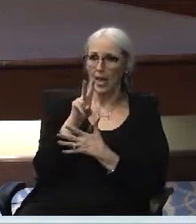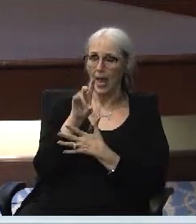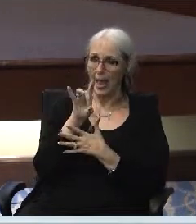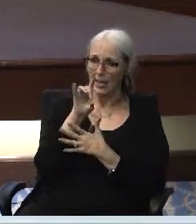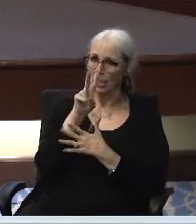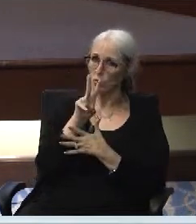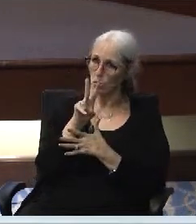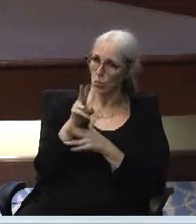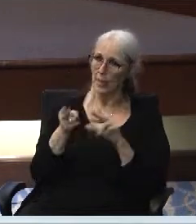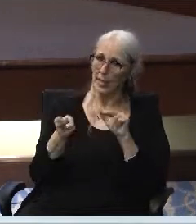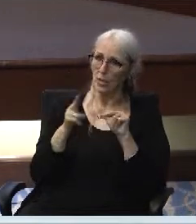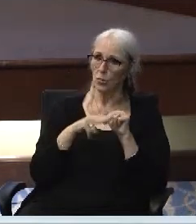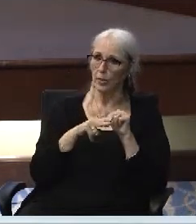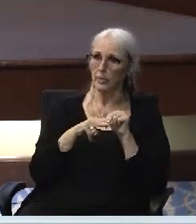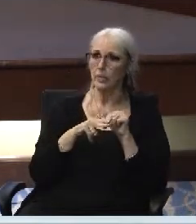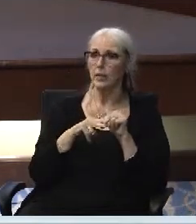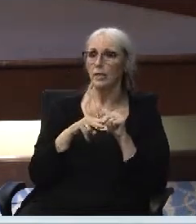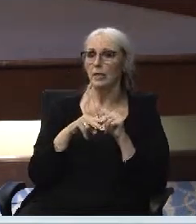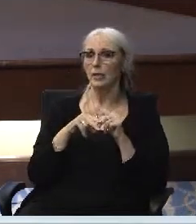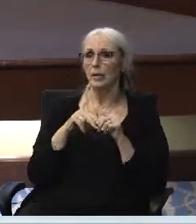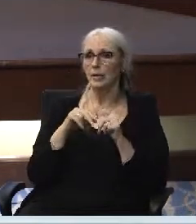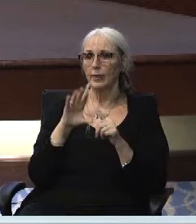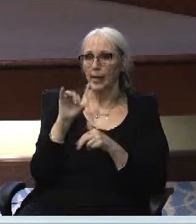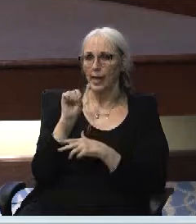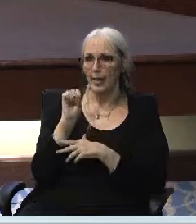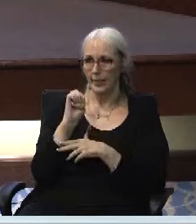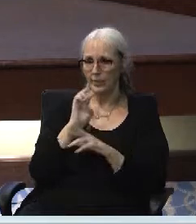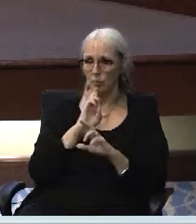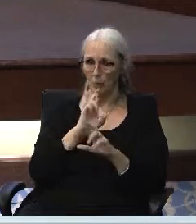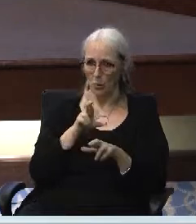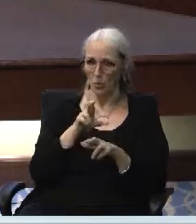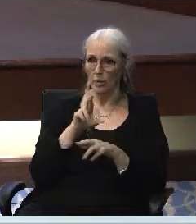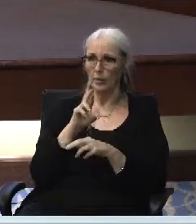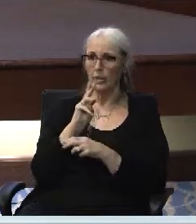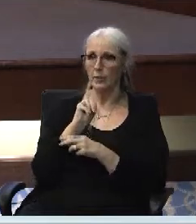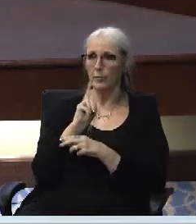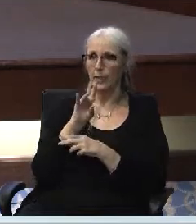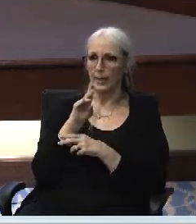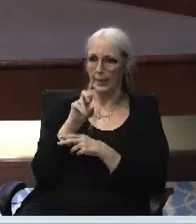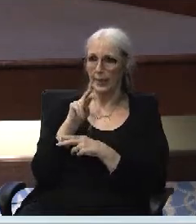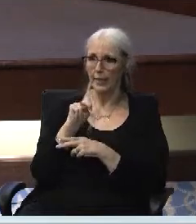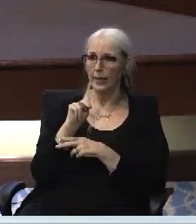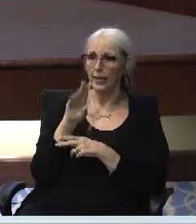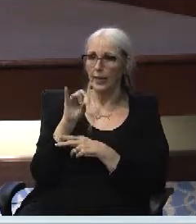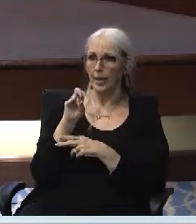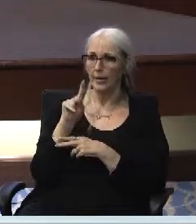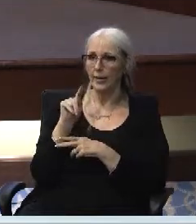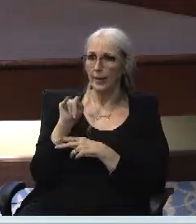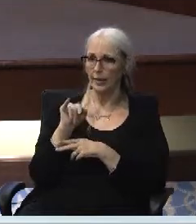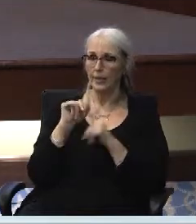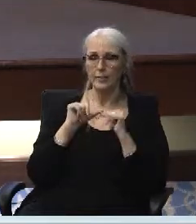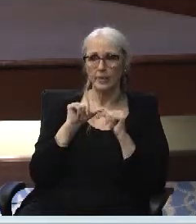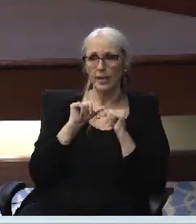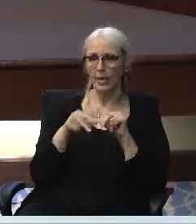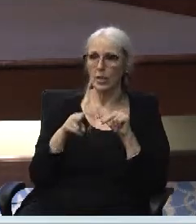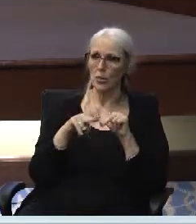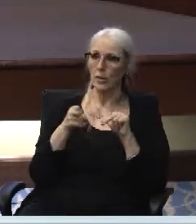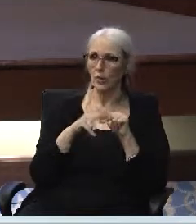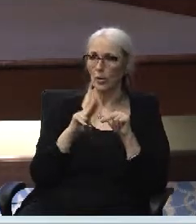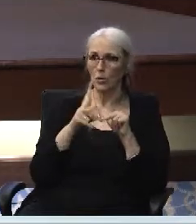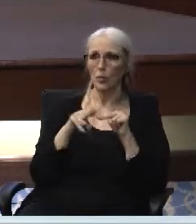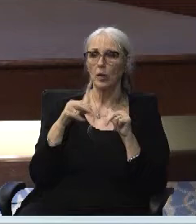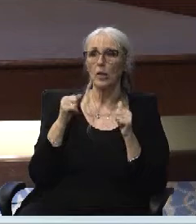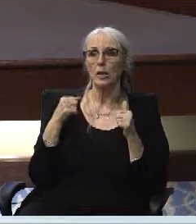2,082% increase in the number of COVID-19 cases reported in McLennan County. This steady increase was extremely alarming for